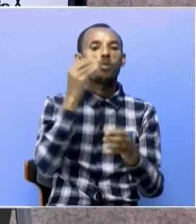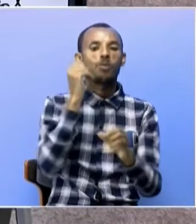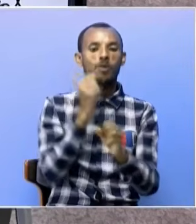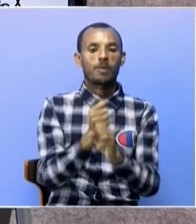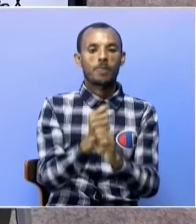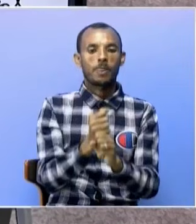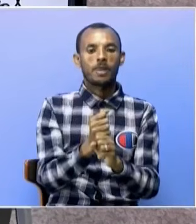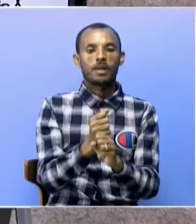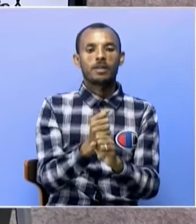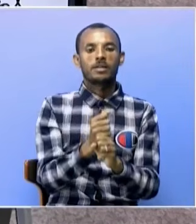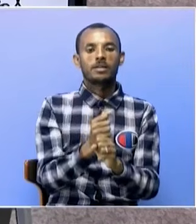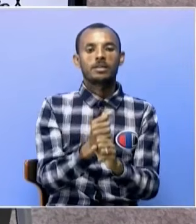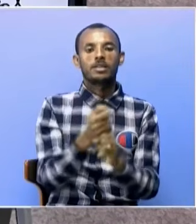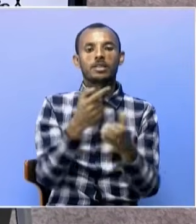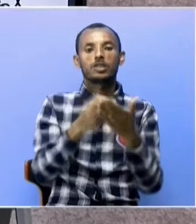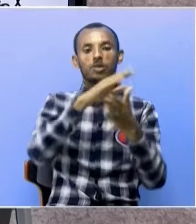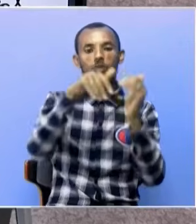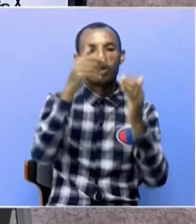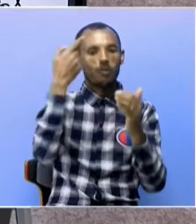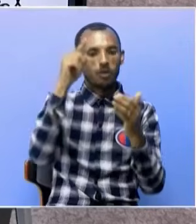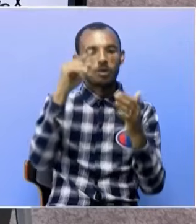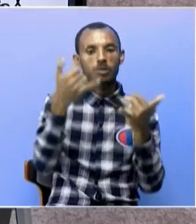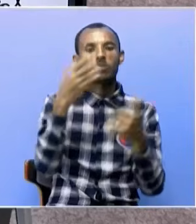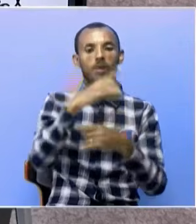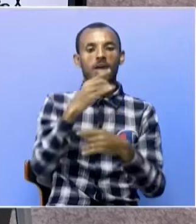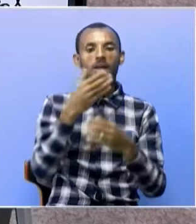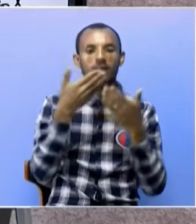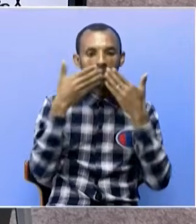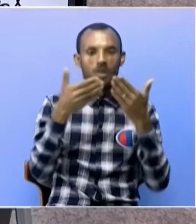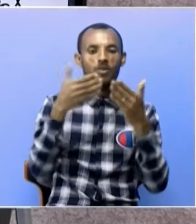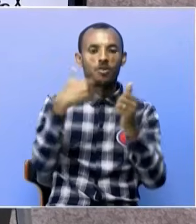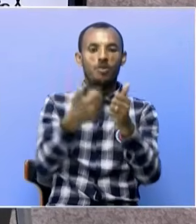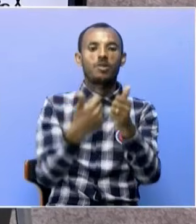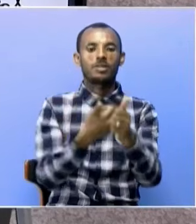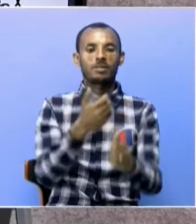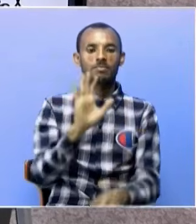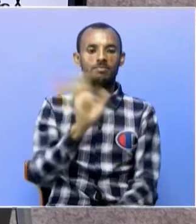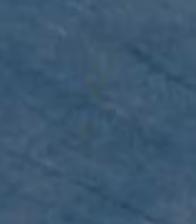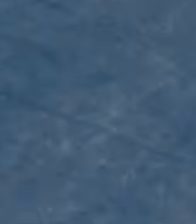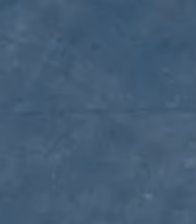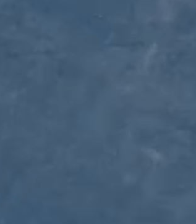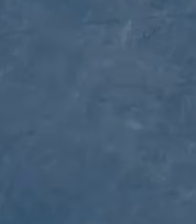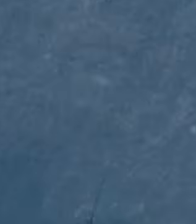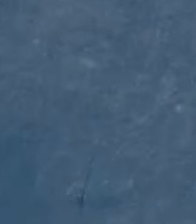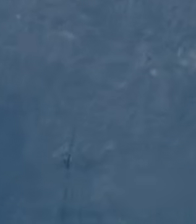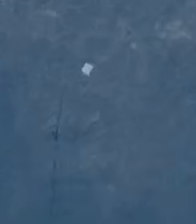So this is all for today. Thank you for listening. Bye-bye.